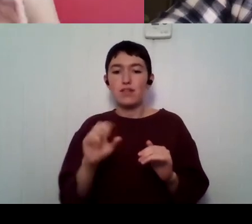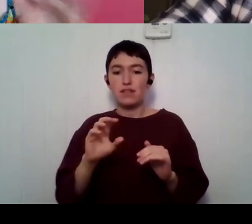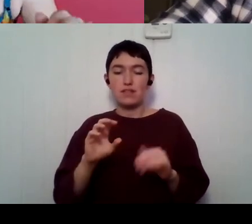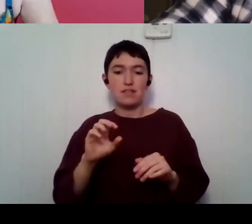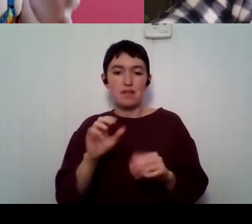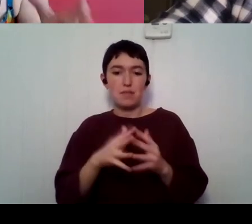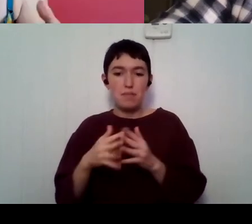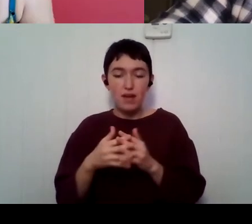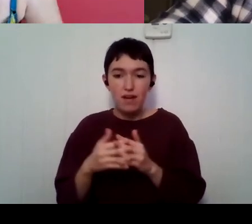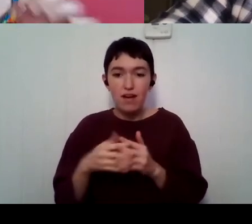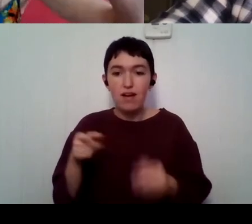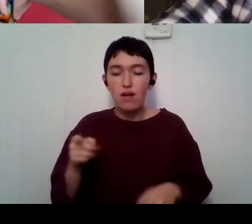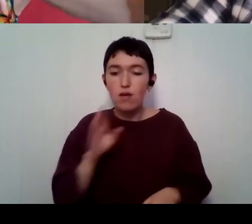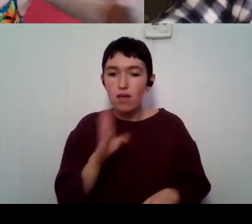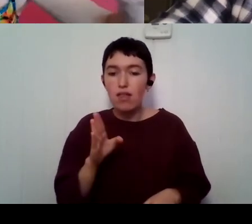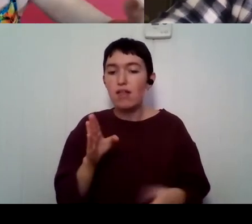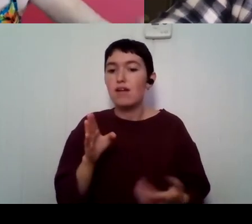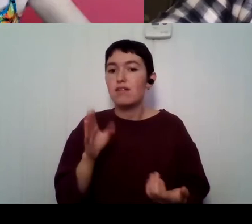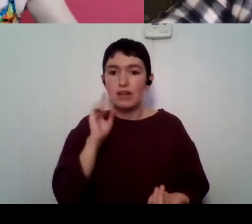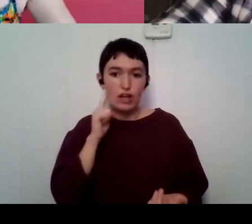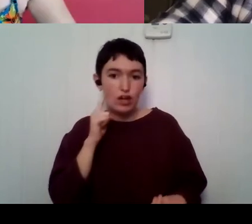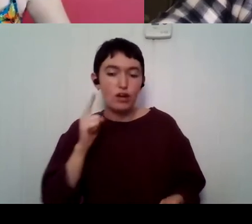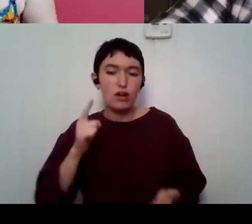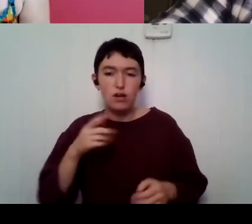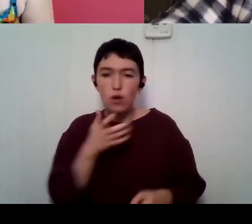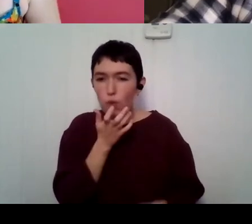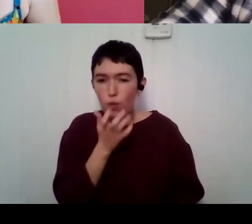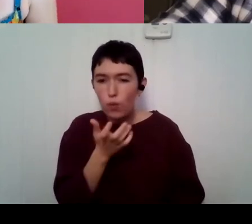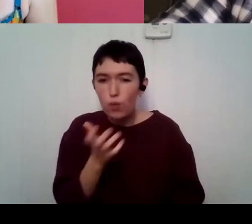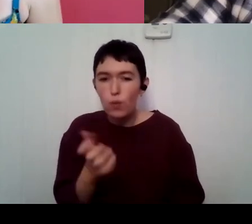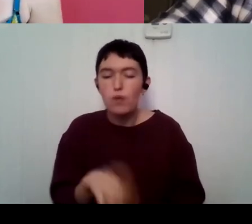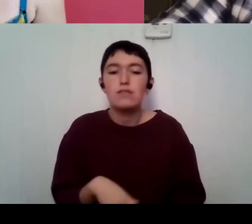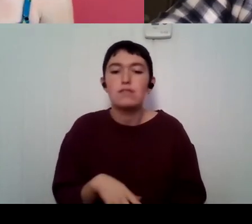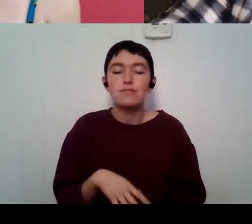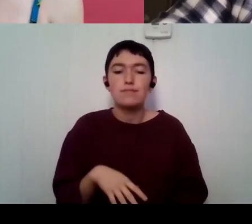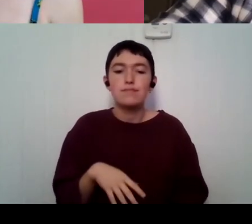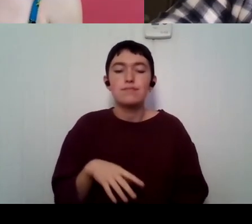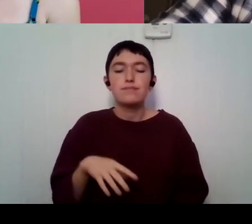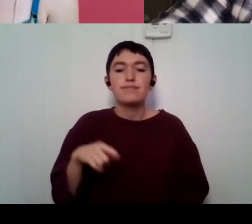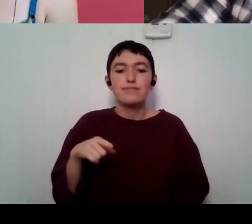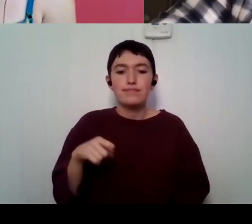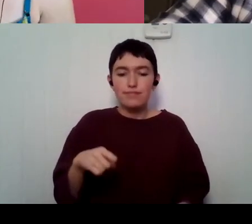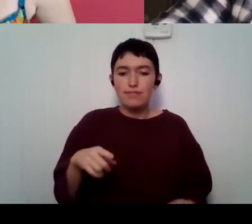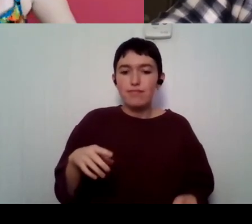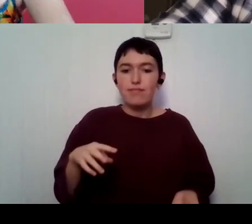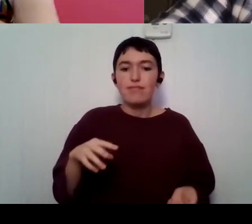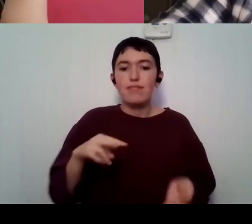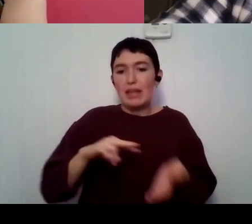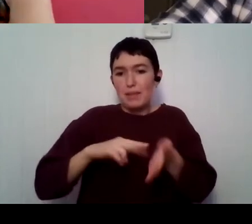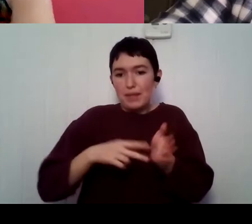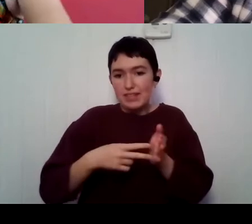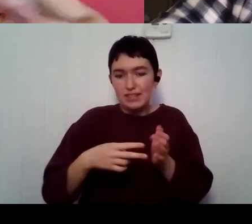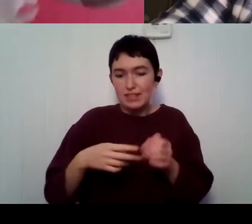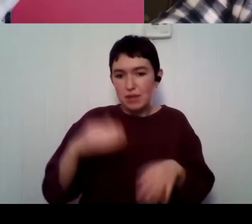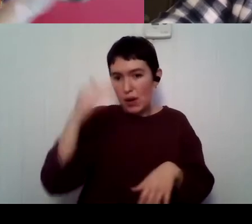and then they'll do that in the morning to kind of let the other groups in the area know, Jim, Stephanie, and Carol are down the way. You know what I mean? Like where the